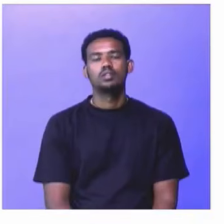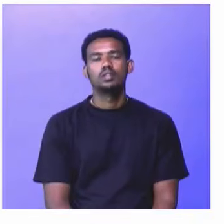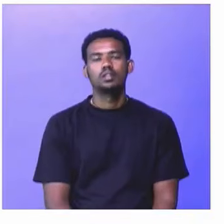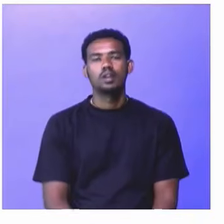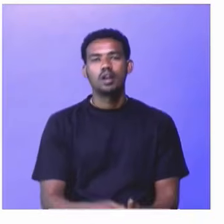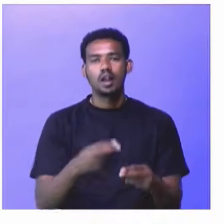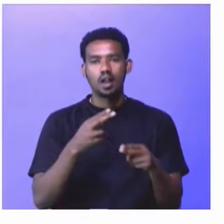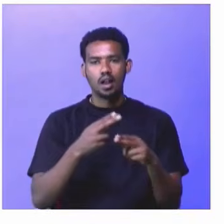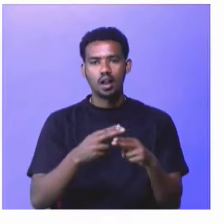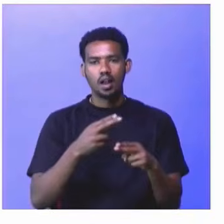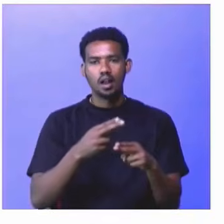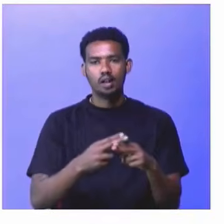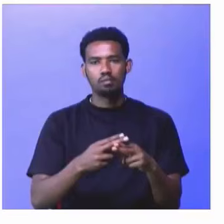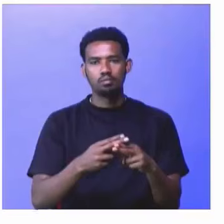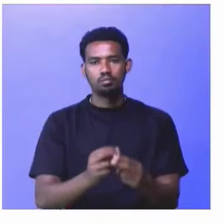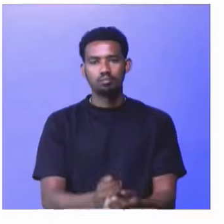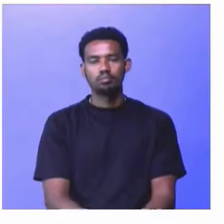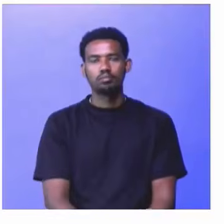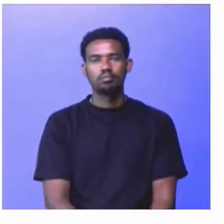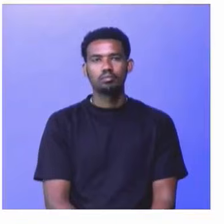name